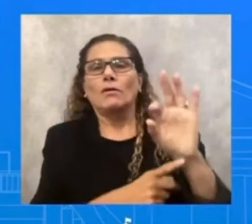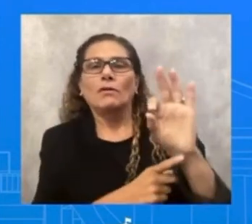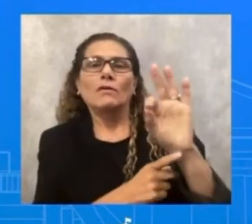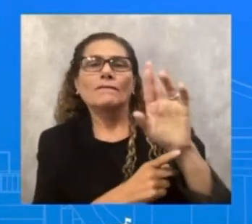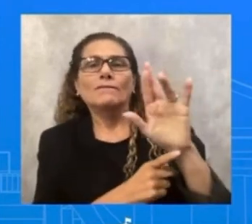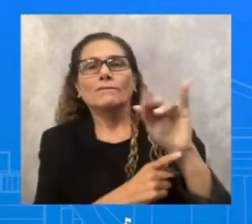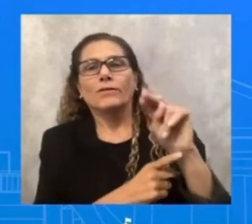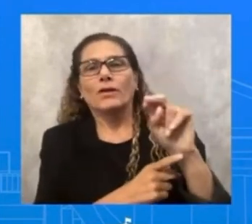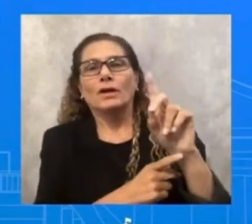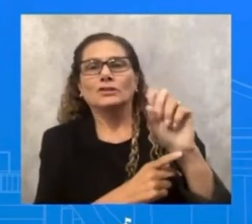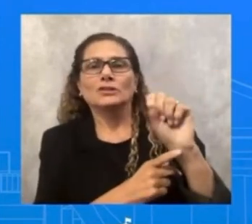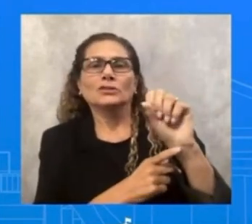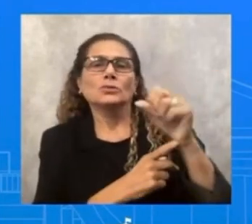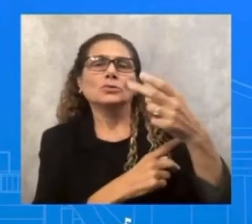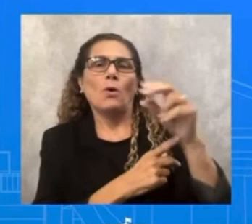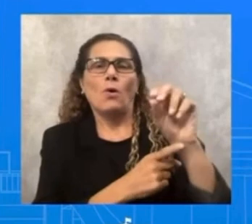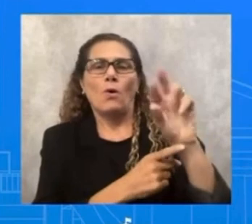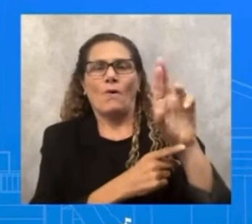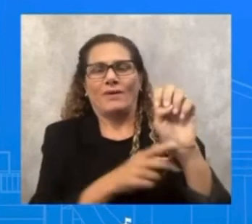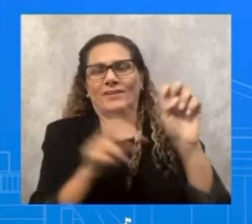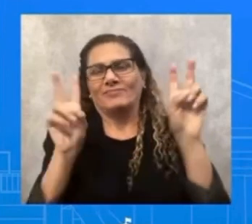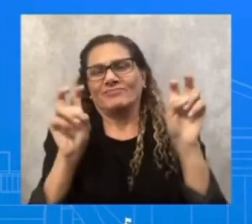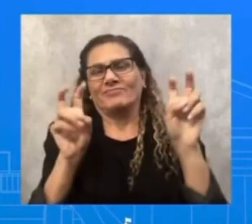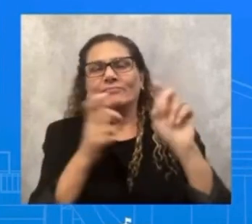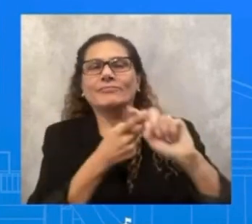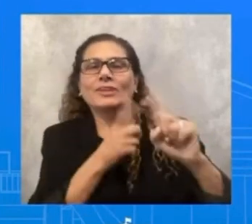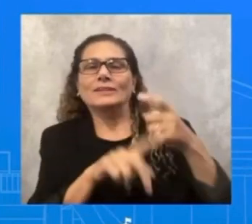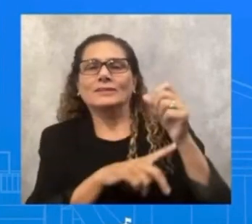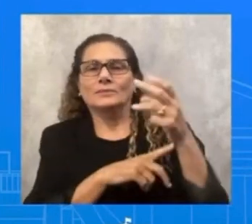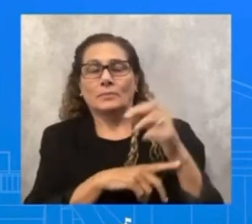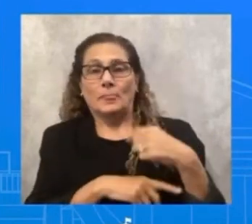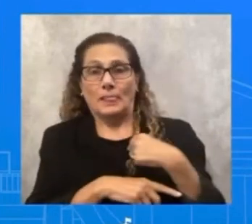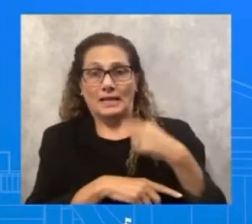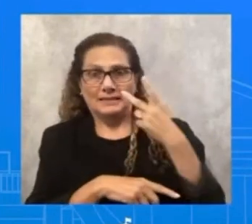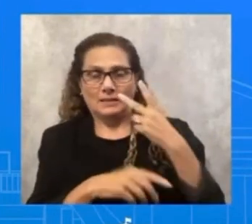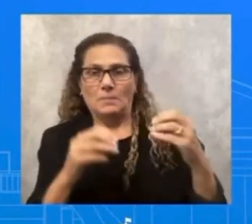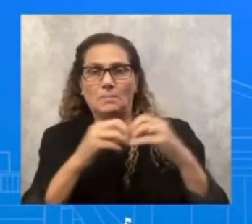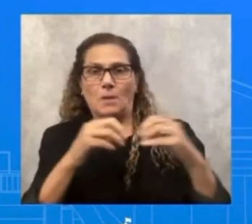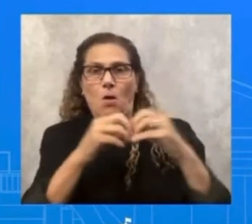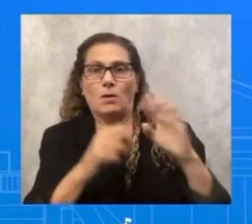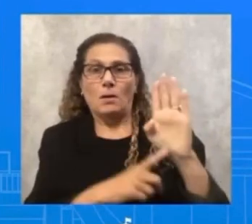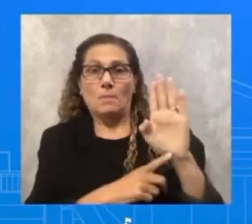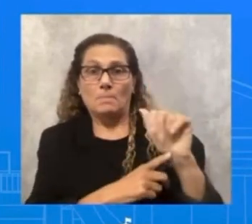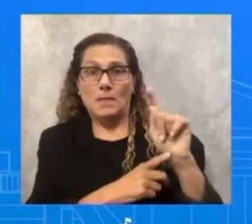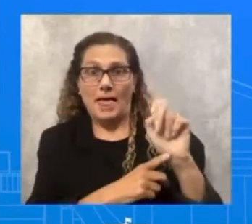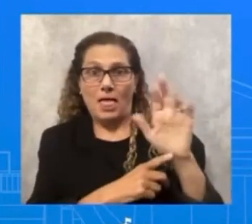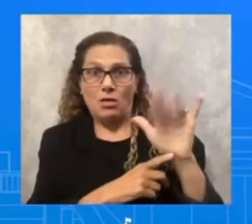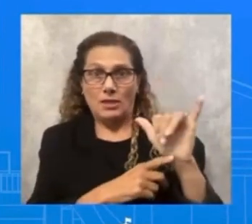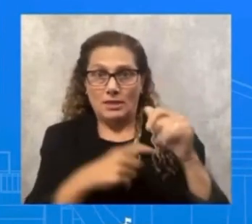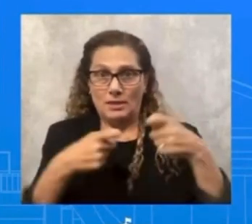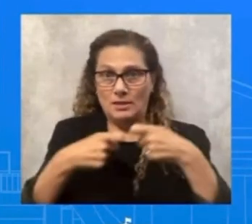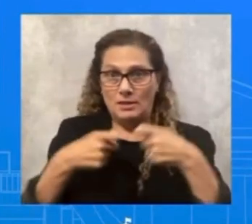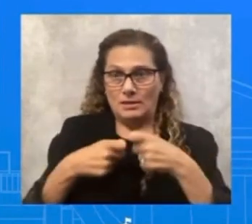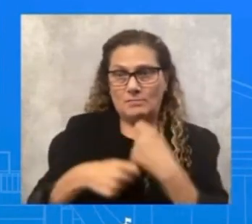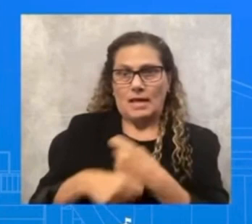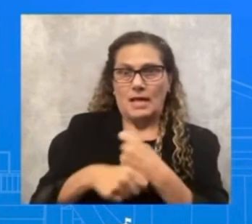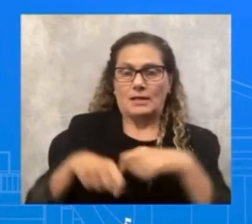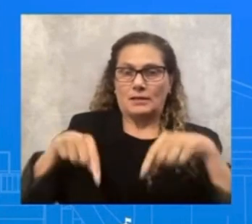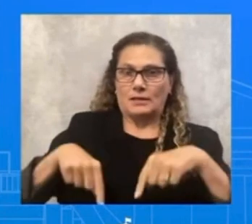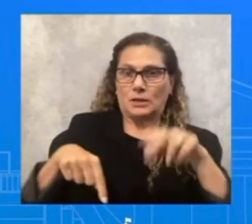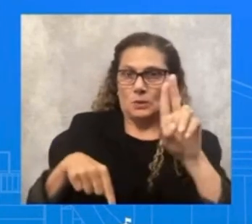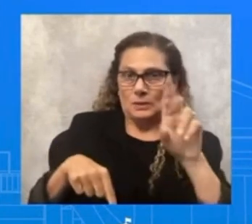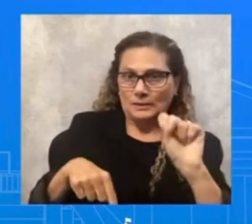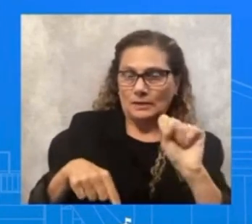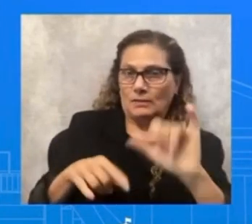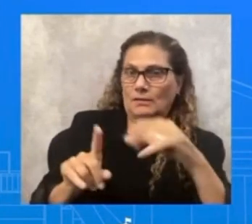investment in battery manufacturing in the United States. That's a good news story. But we're actively working to ensure that we